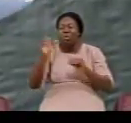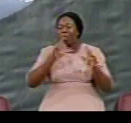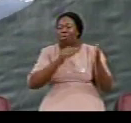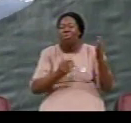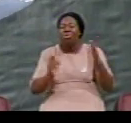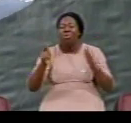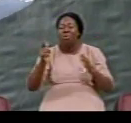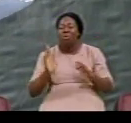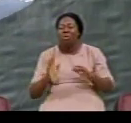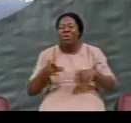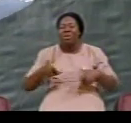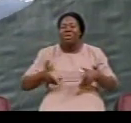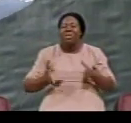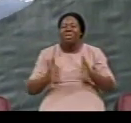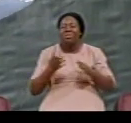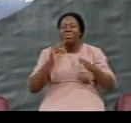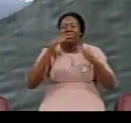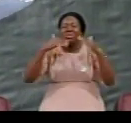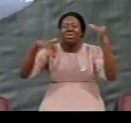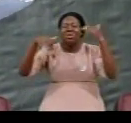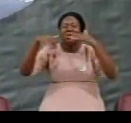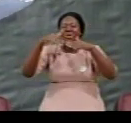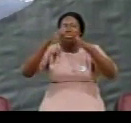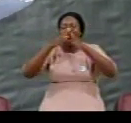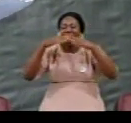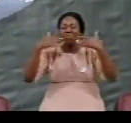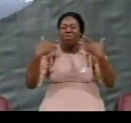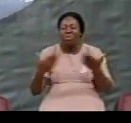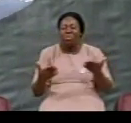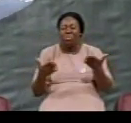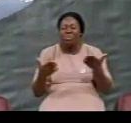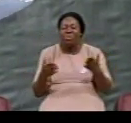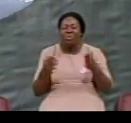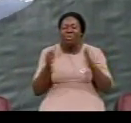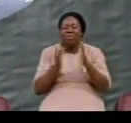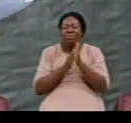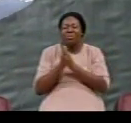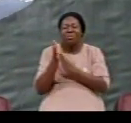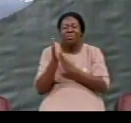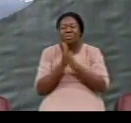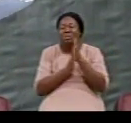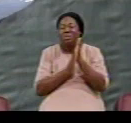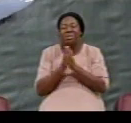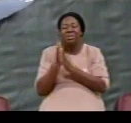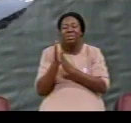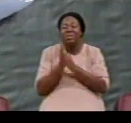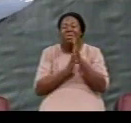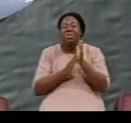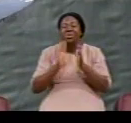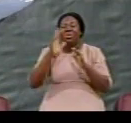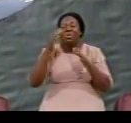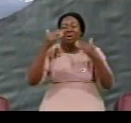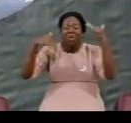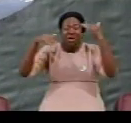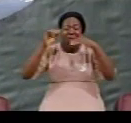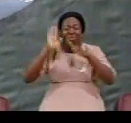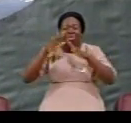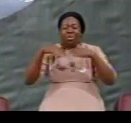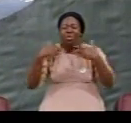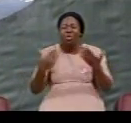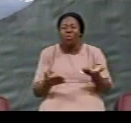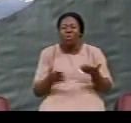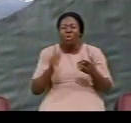the heavens open. Let the heavens open. Let the heavens open. Your heaven will open. Your heaven will